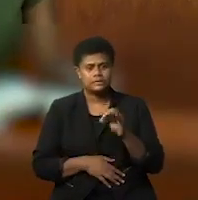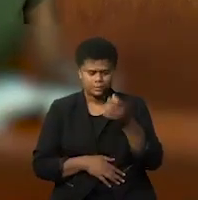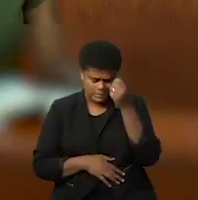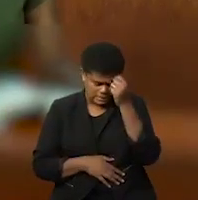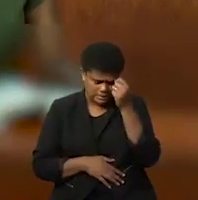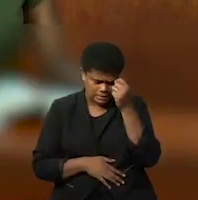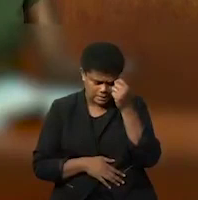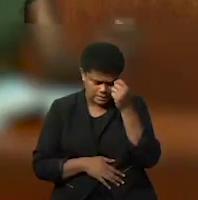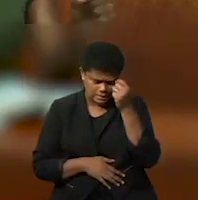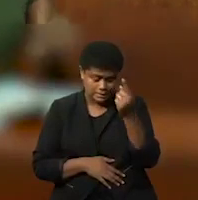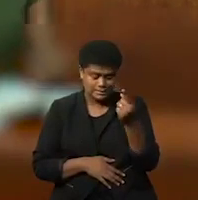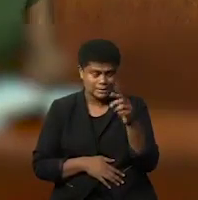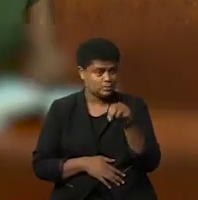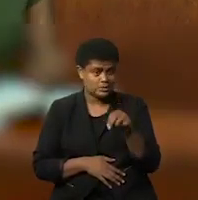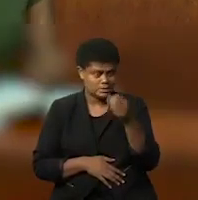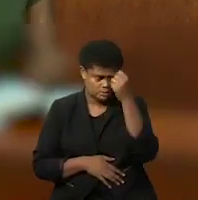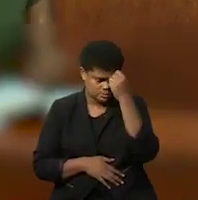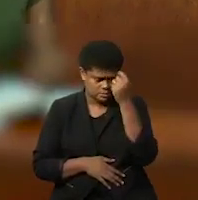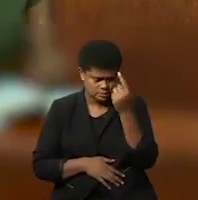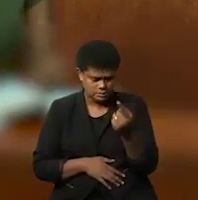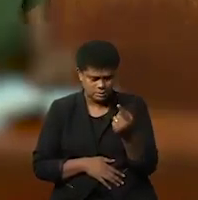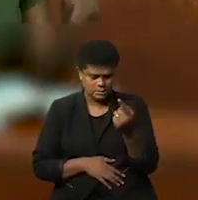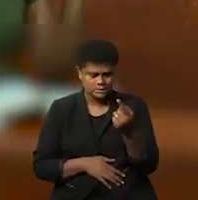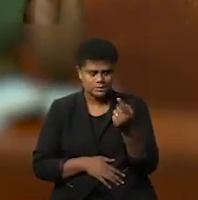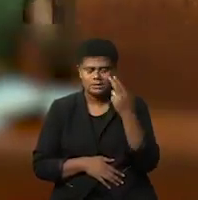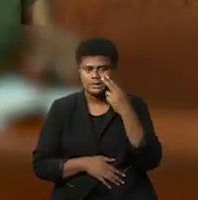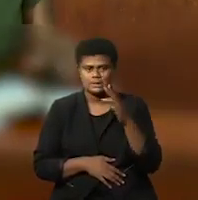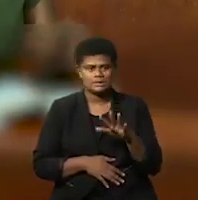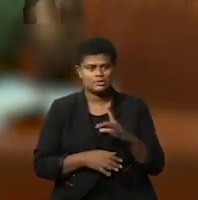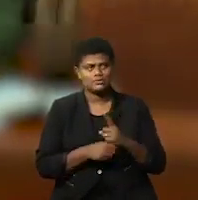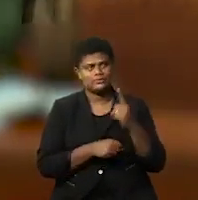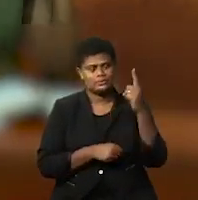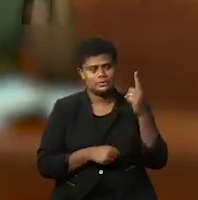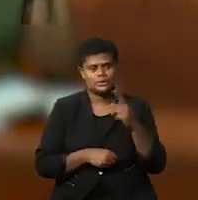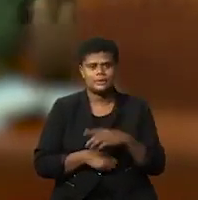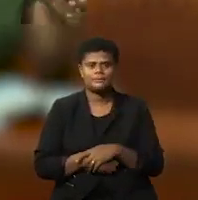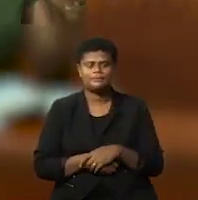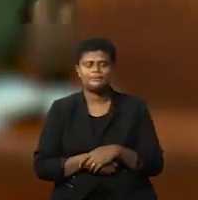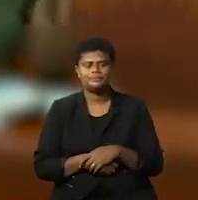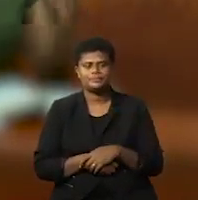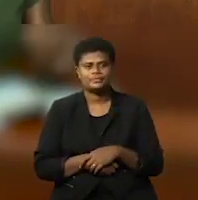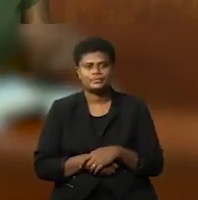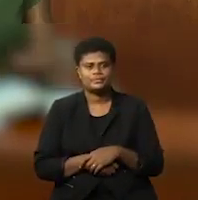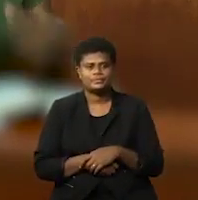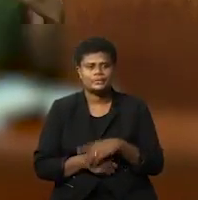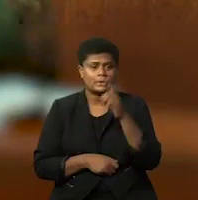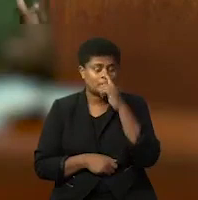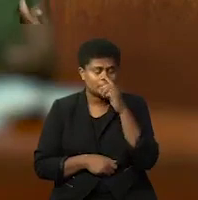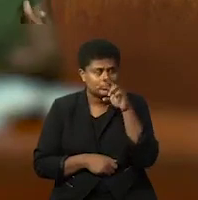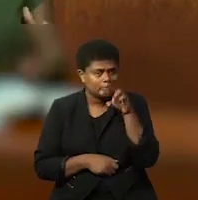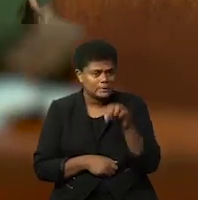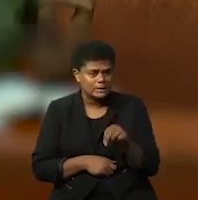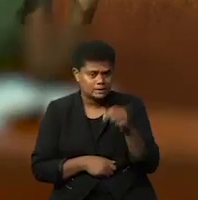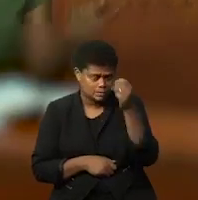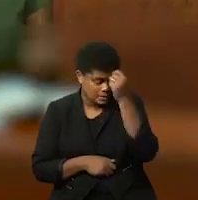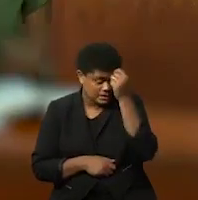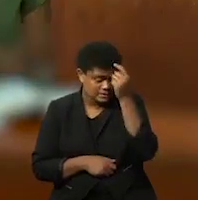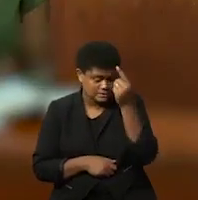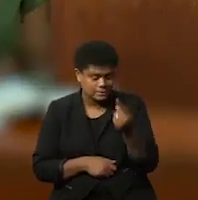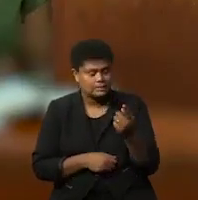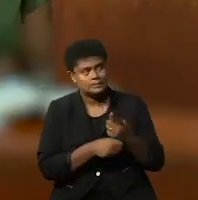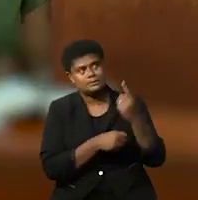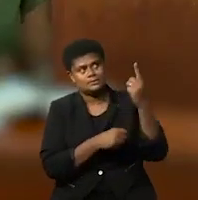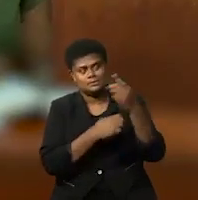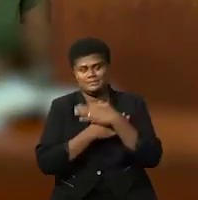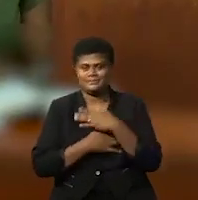fear judgment, we have to understand the nature of the God that we serve. Many. We need to read the Bible, and we need to understand that he is a loving God, and he desires that no one should